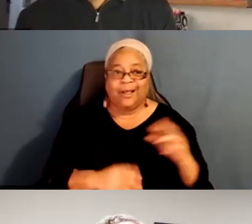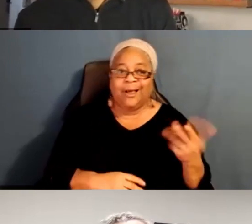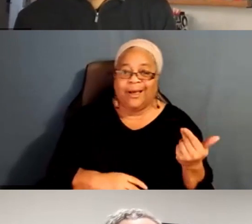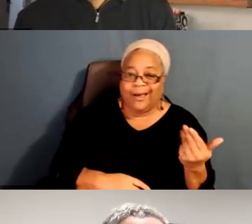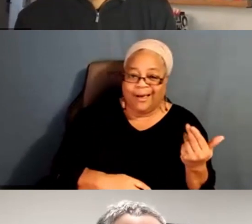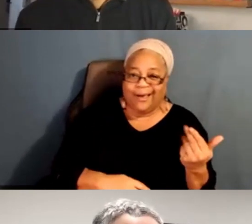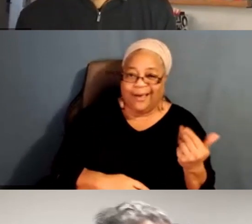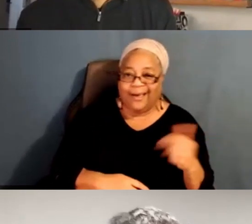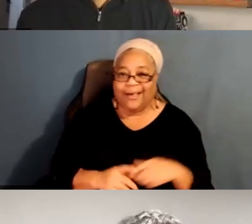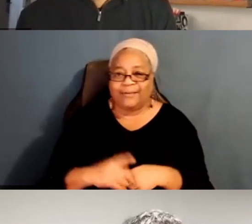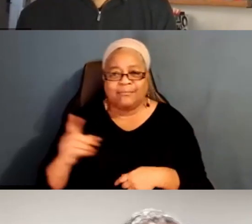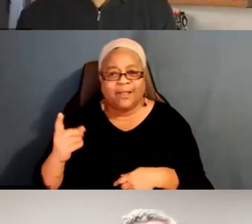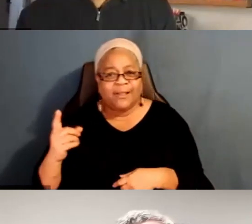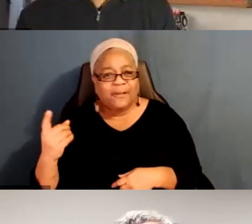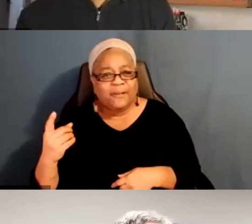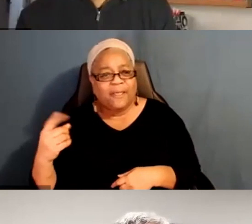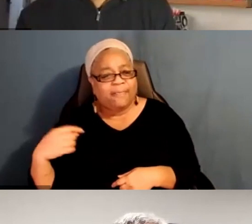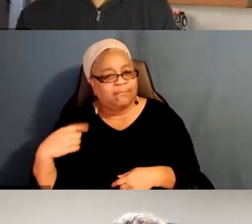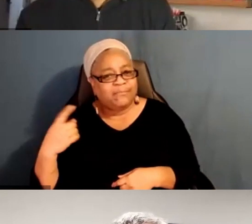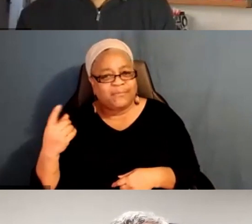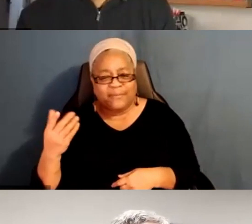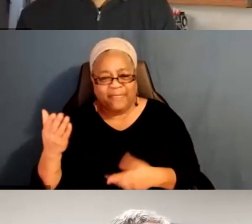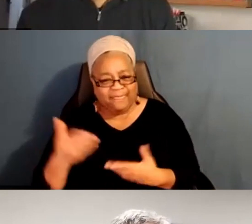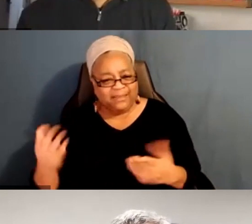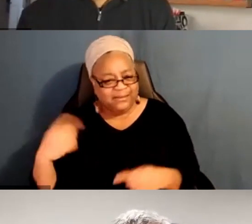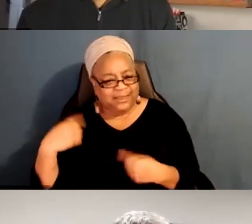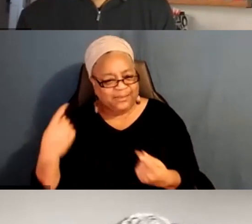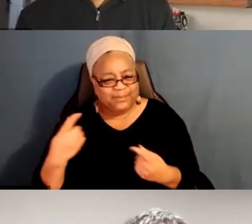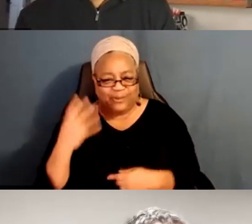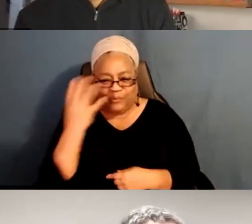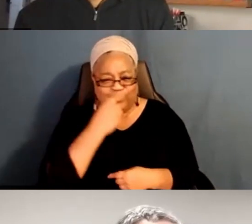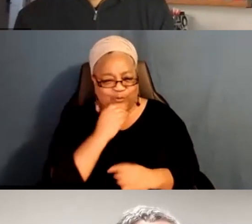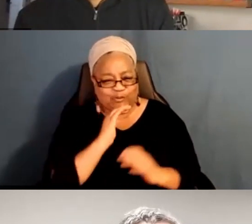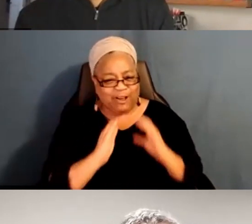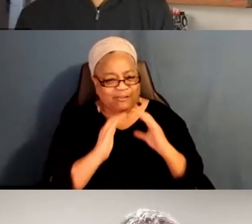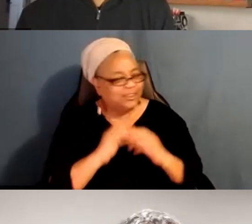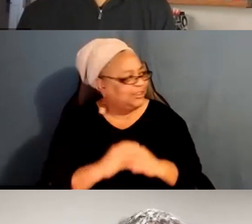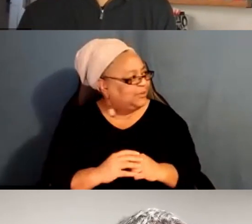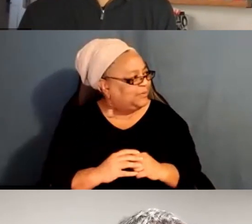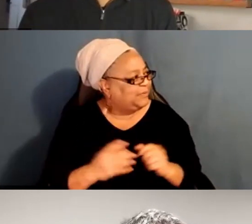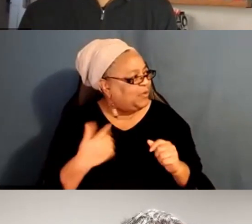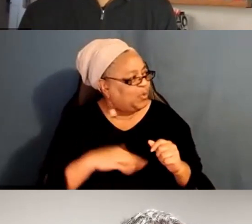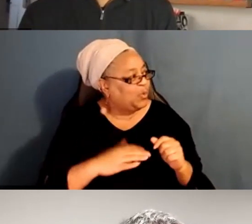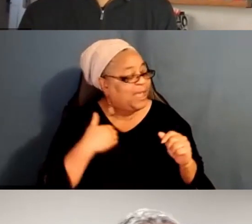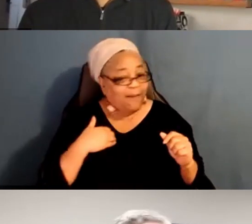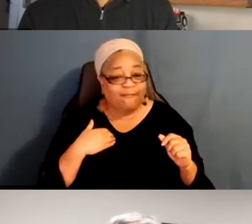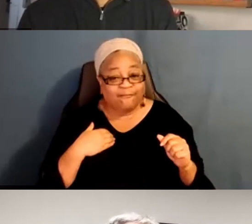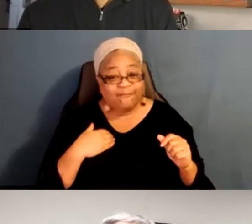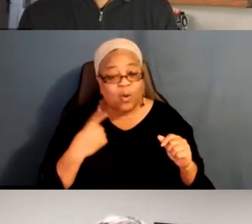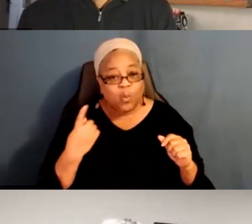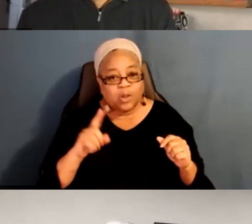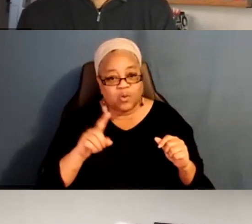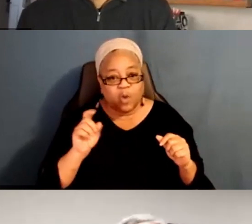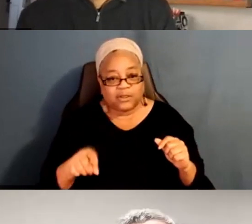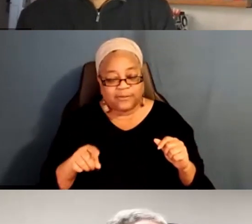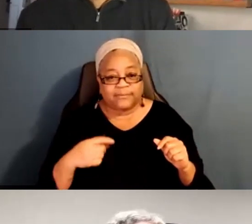This has been such a beautiful conversation. We do have one question.